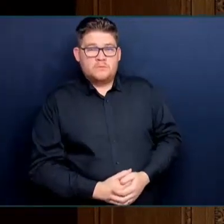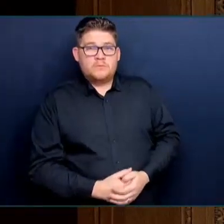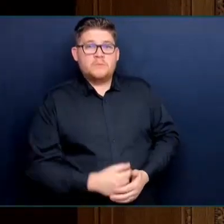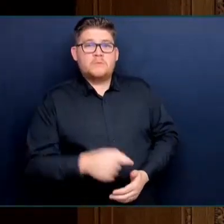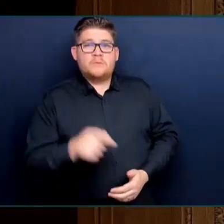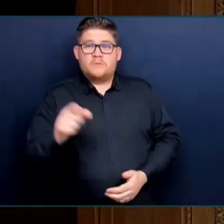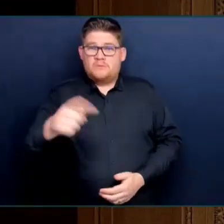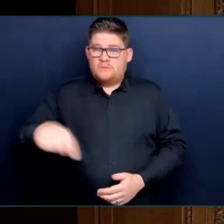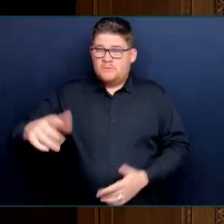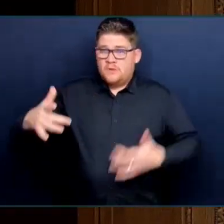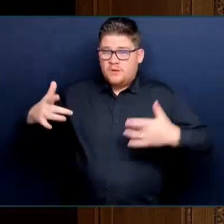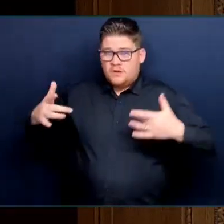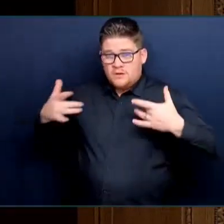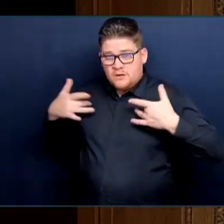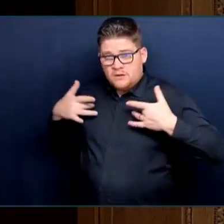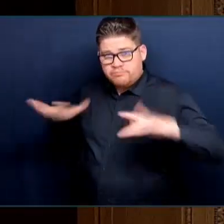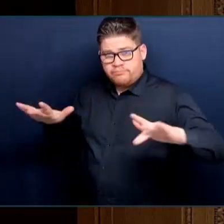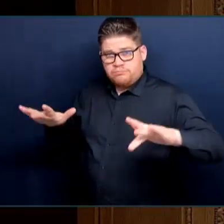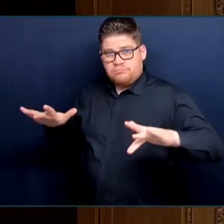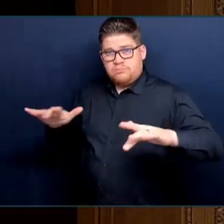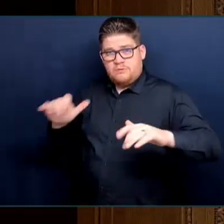Speaker.